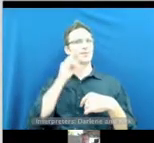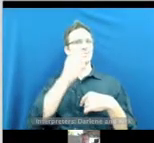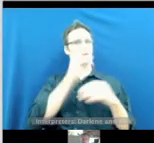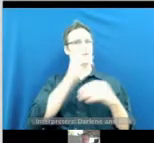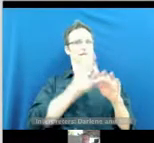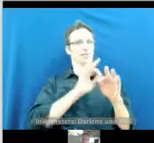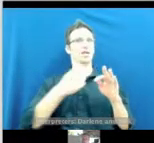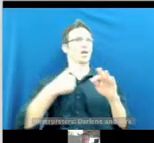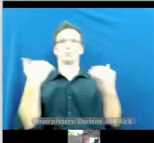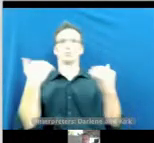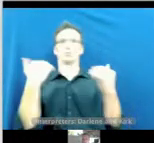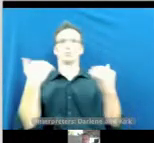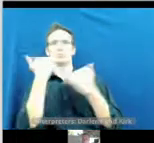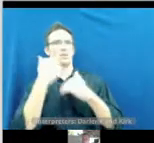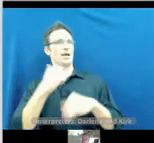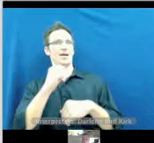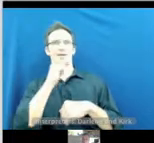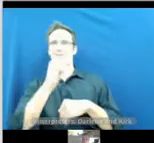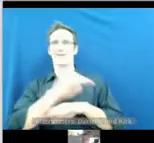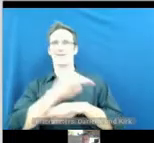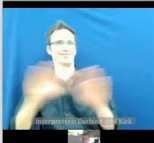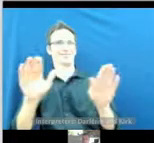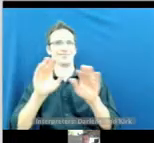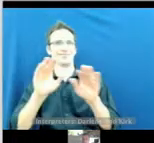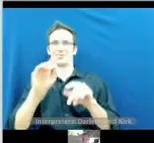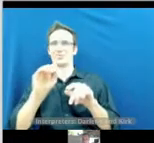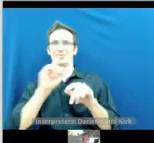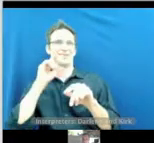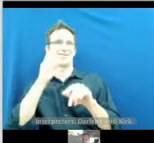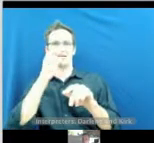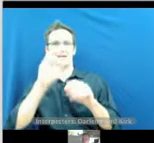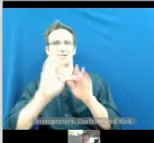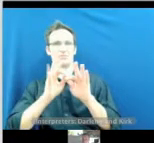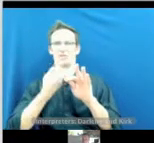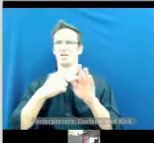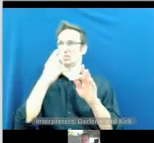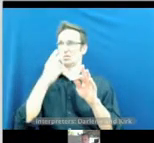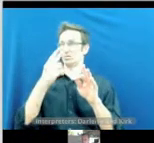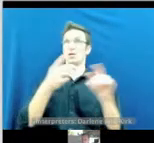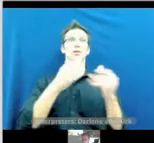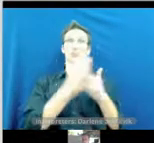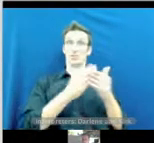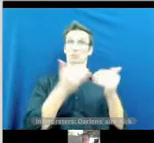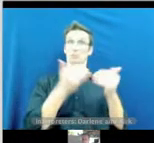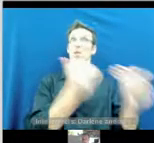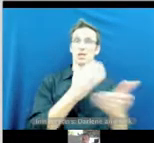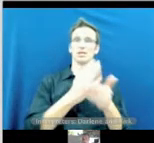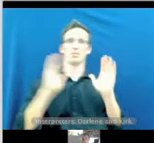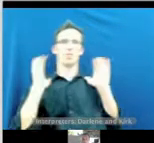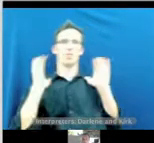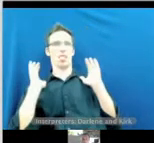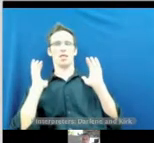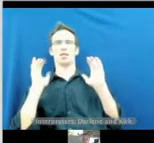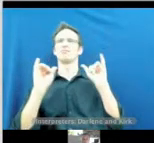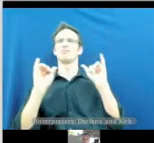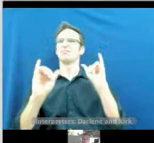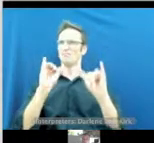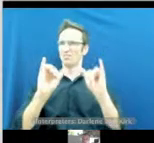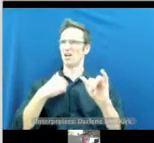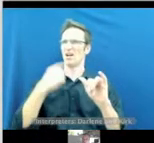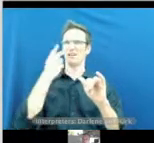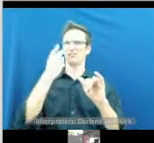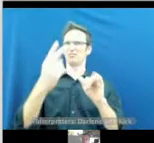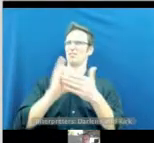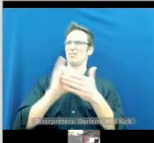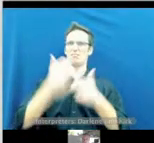that was a problem because it became starkly clear that as a field,